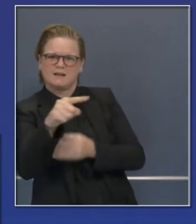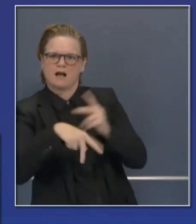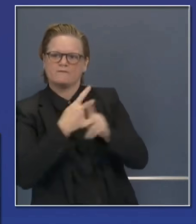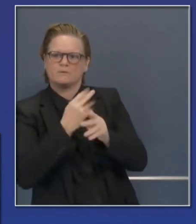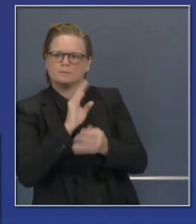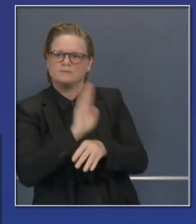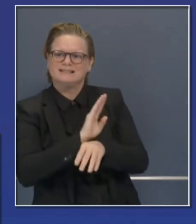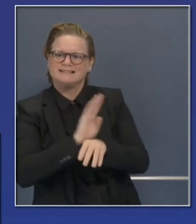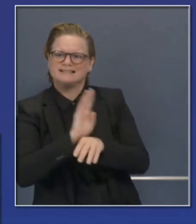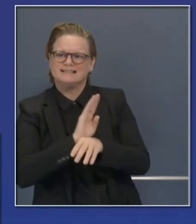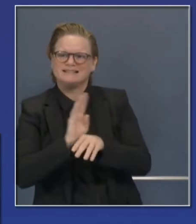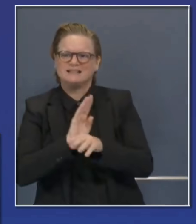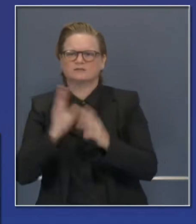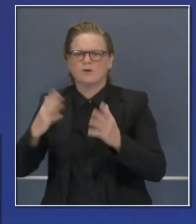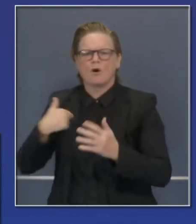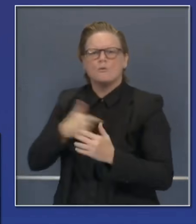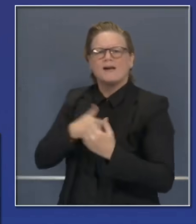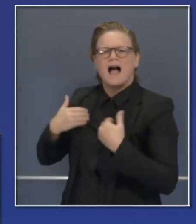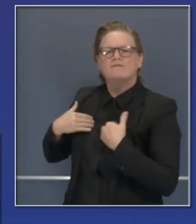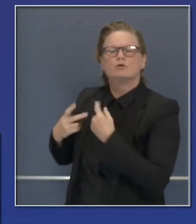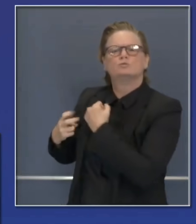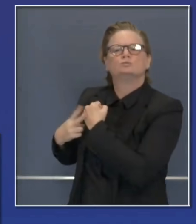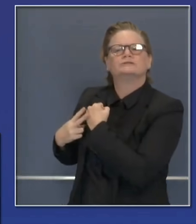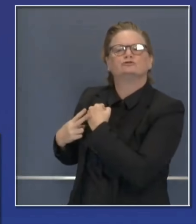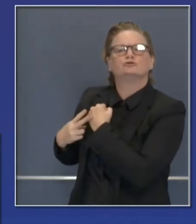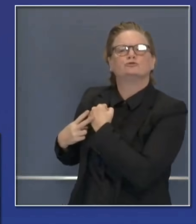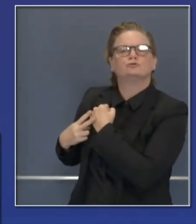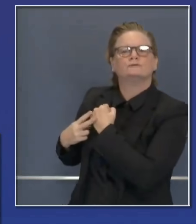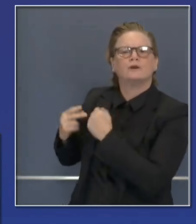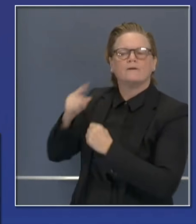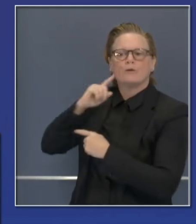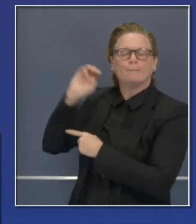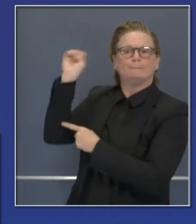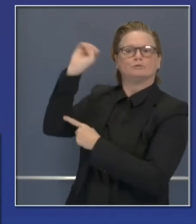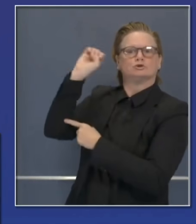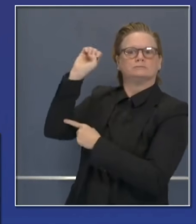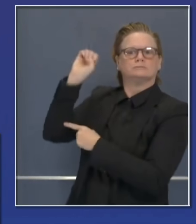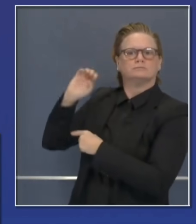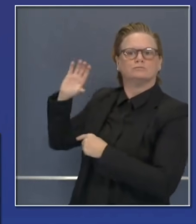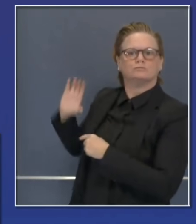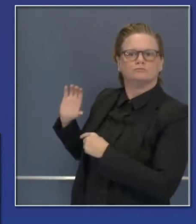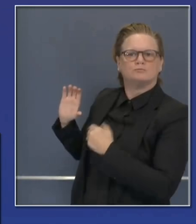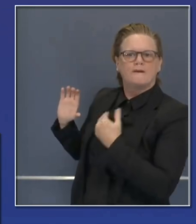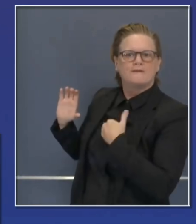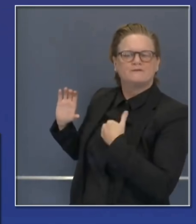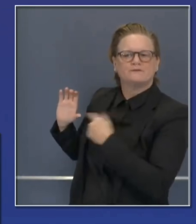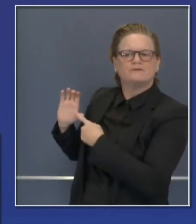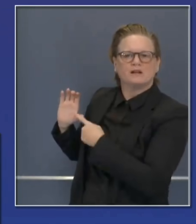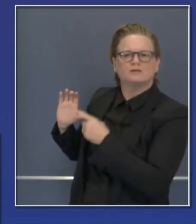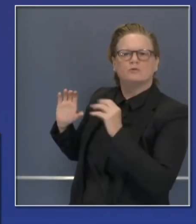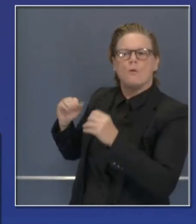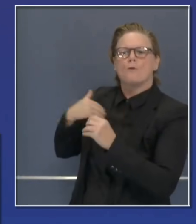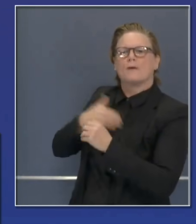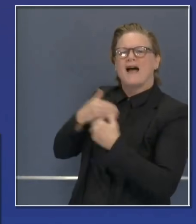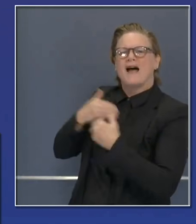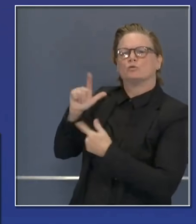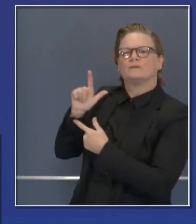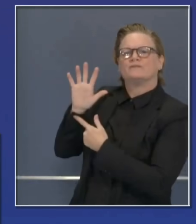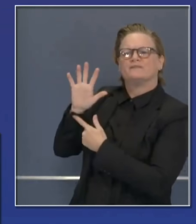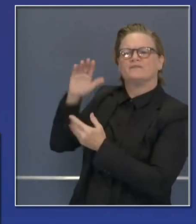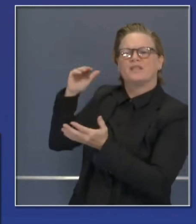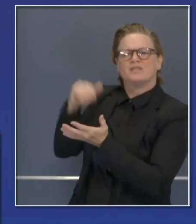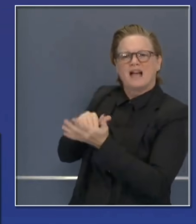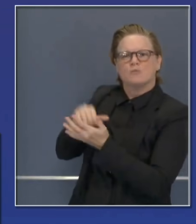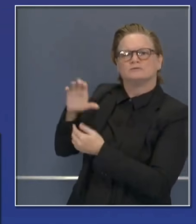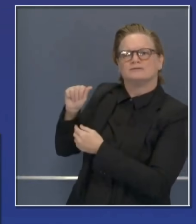$500 million of additional grant money, up to $25,000 cash grants, not just to small businesses in this case, but